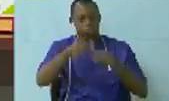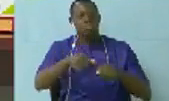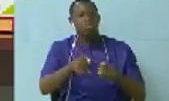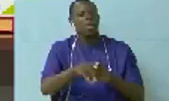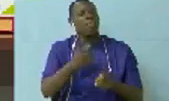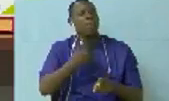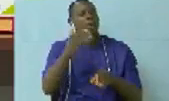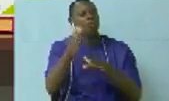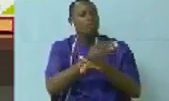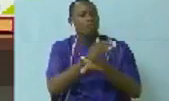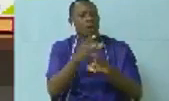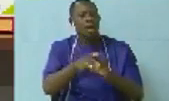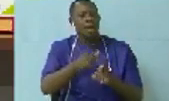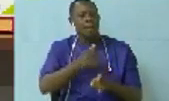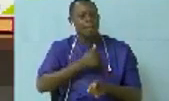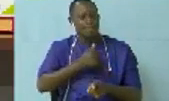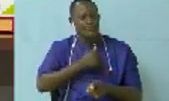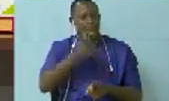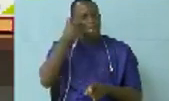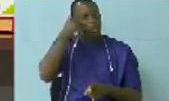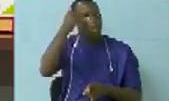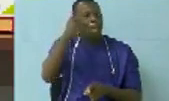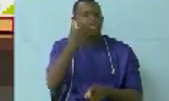My mobile number then.